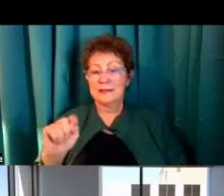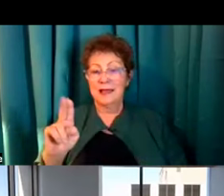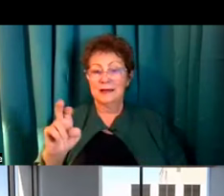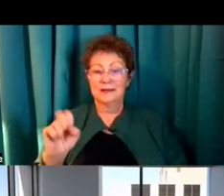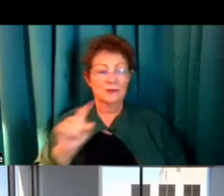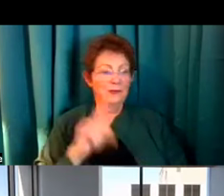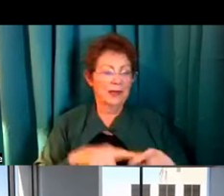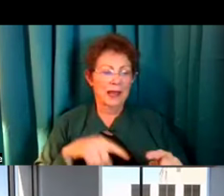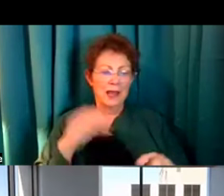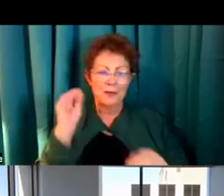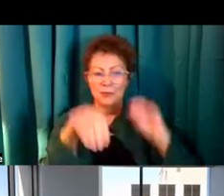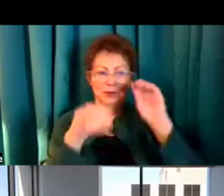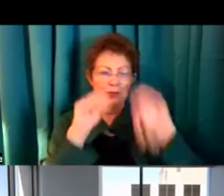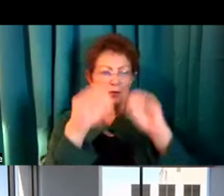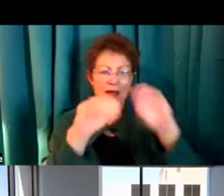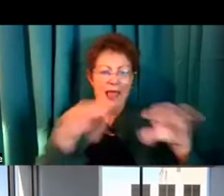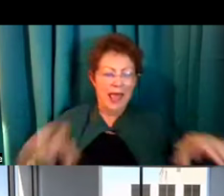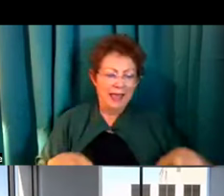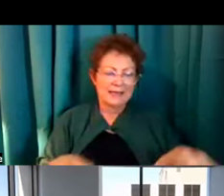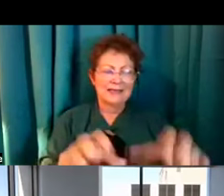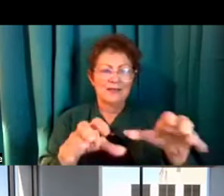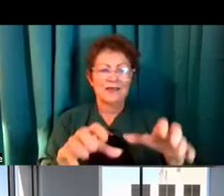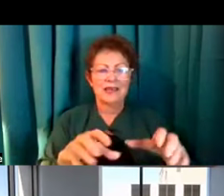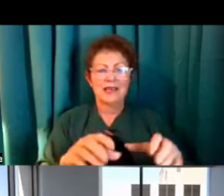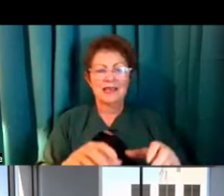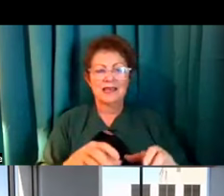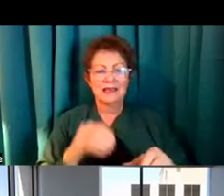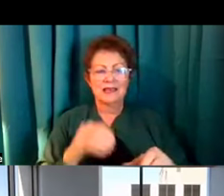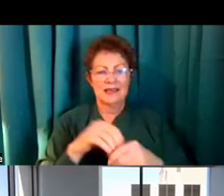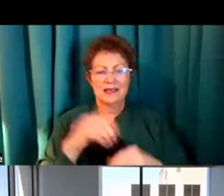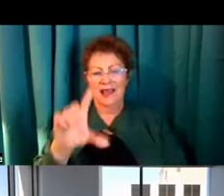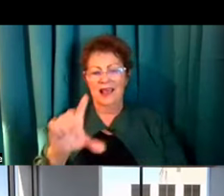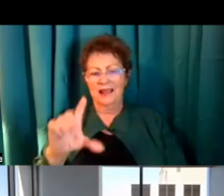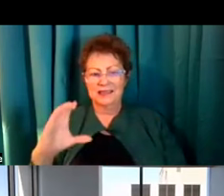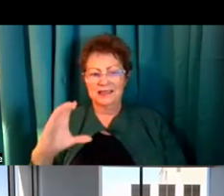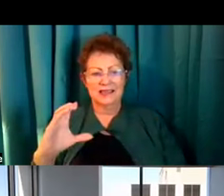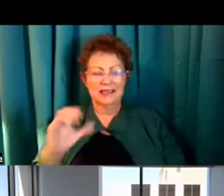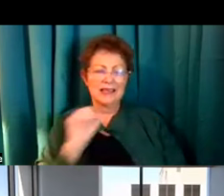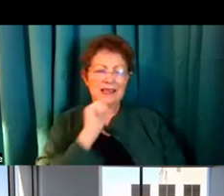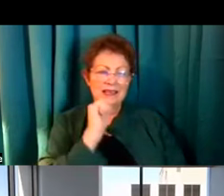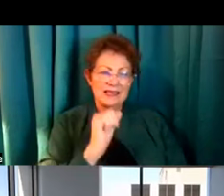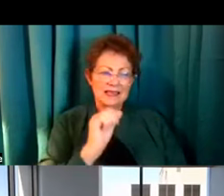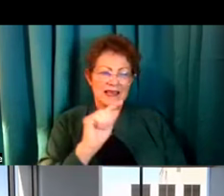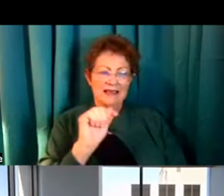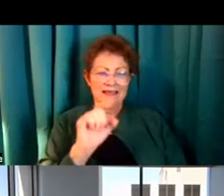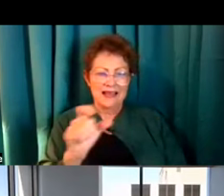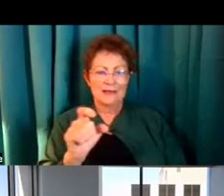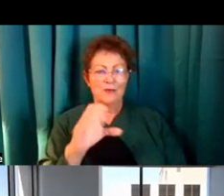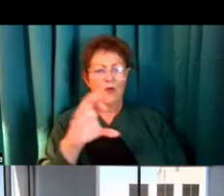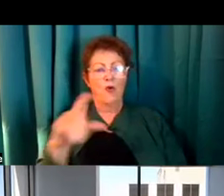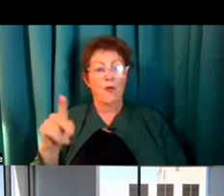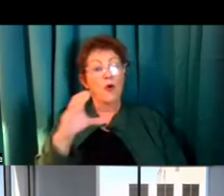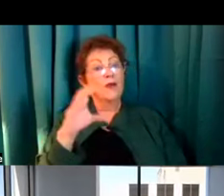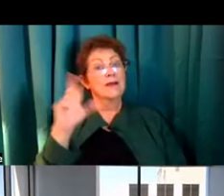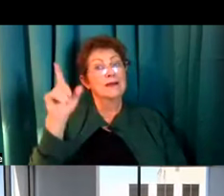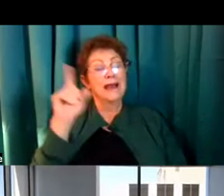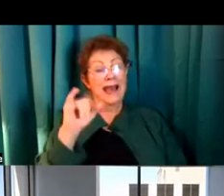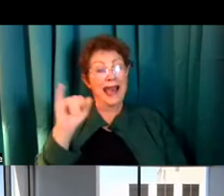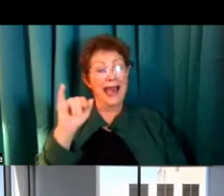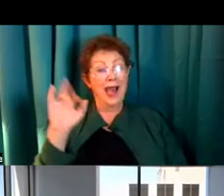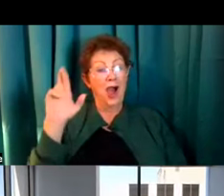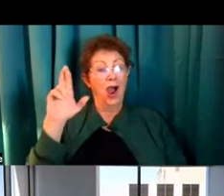bunch of non-charitable activities in an LLC that's not a taxable corporation. The IRS is going to look